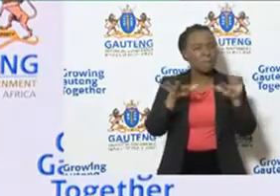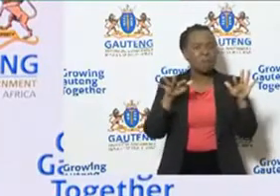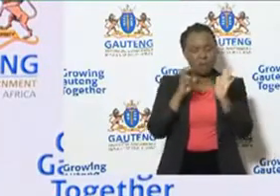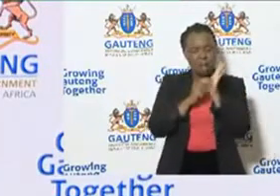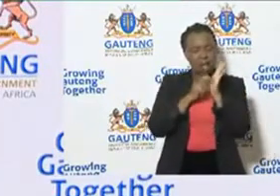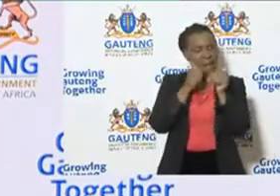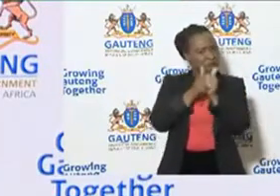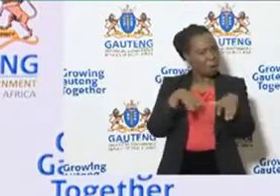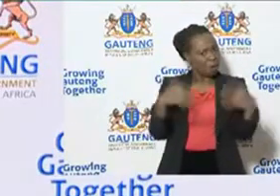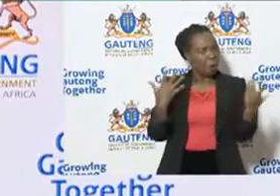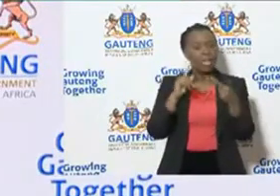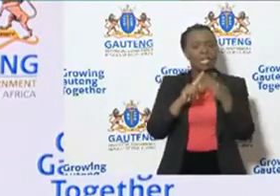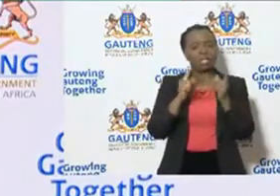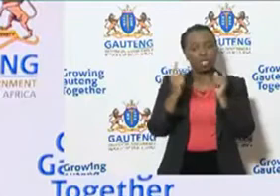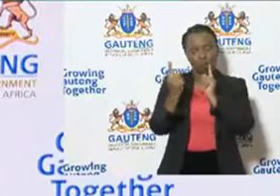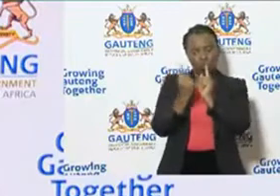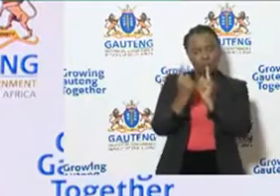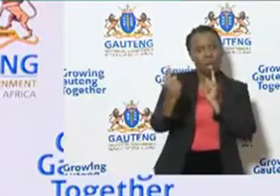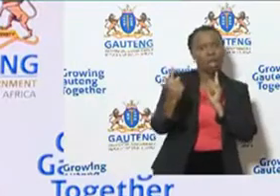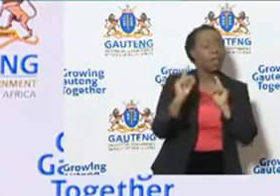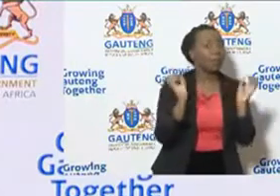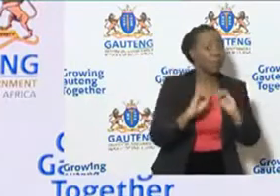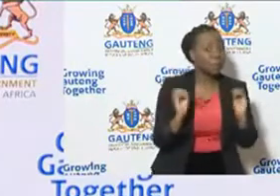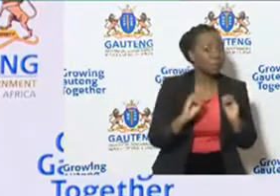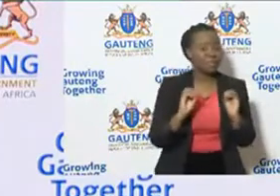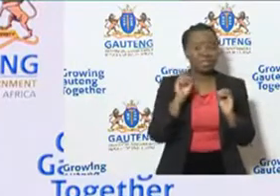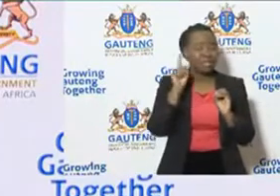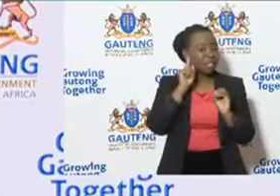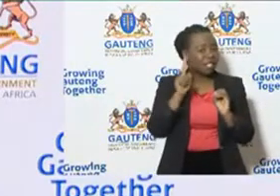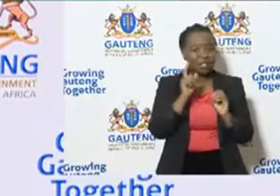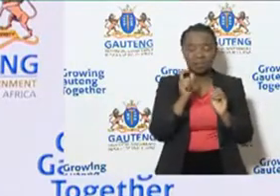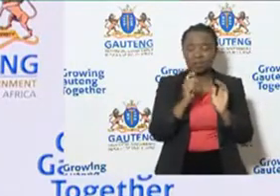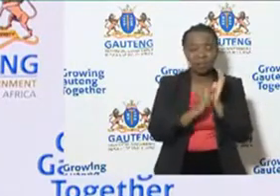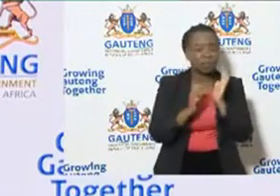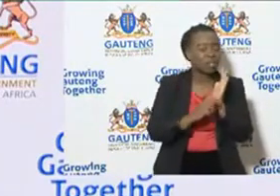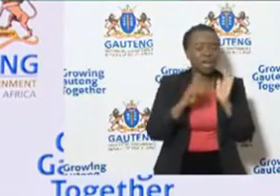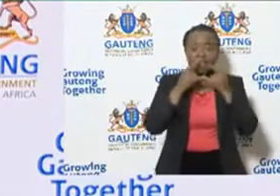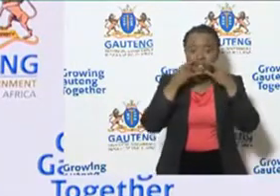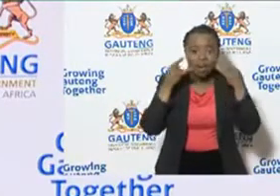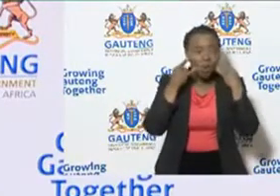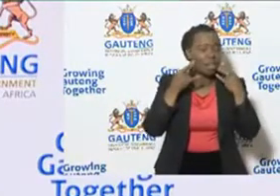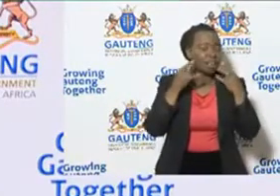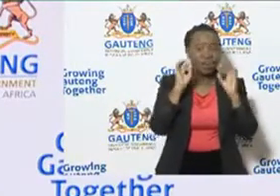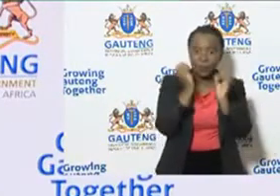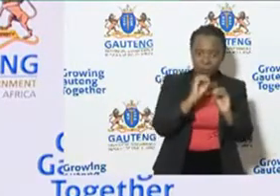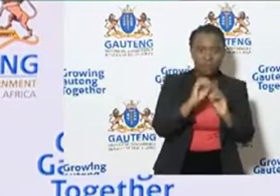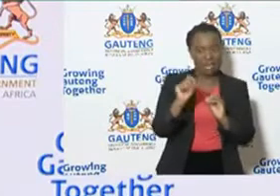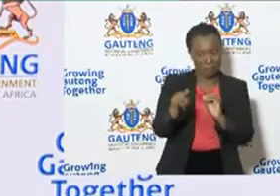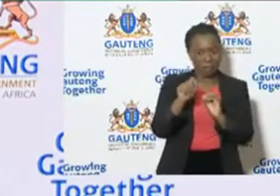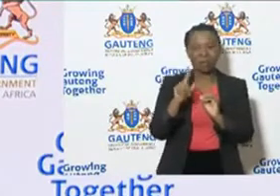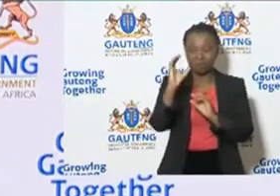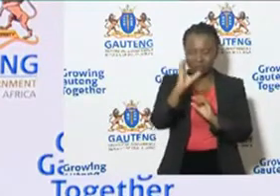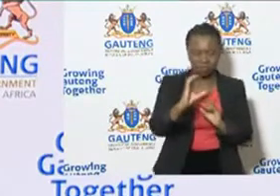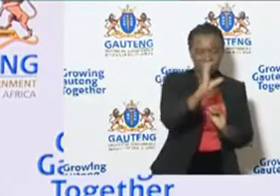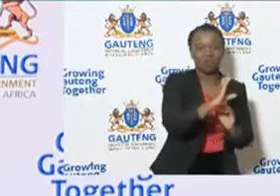not observing social distancing, they are not wearing masks, spaces where our